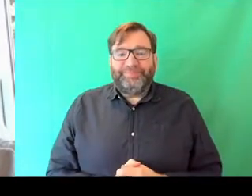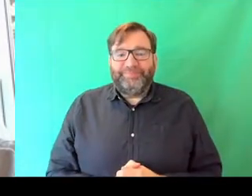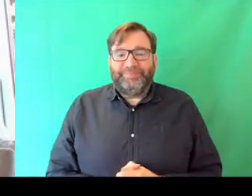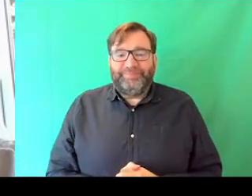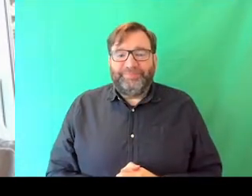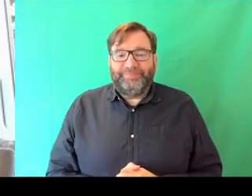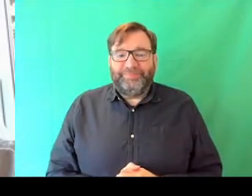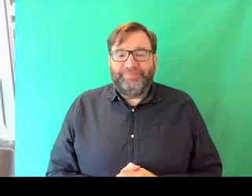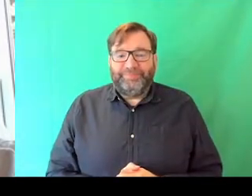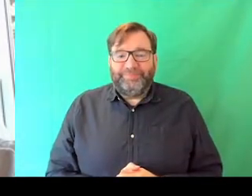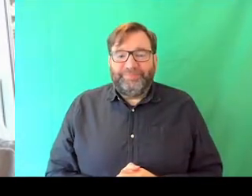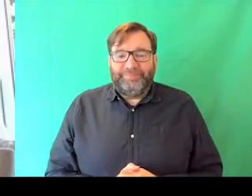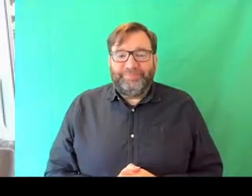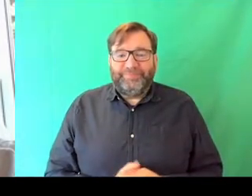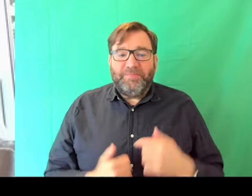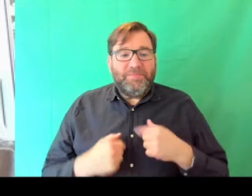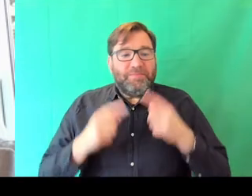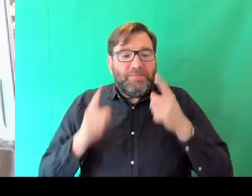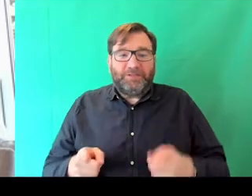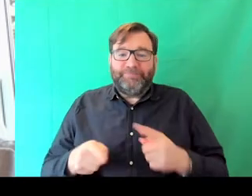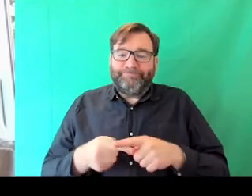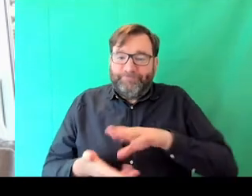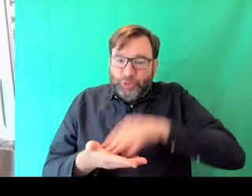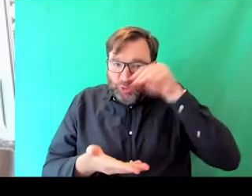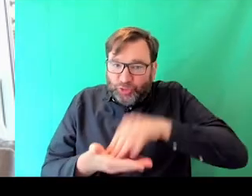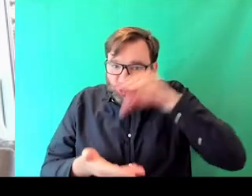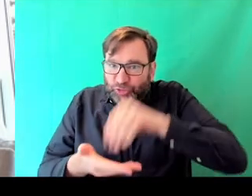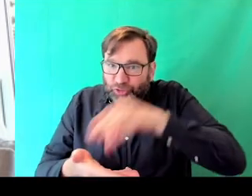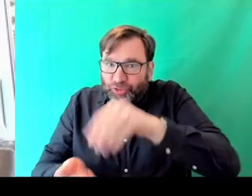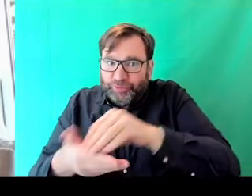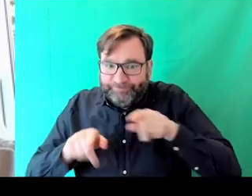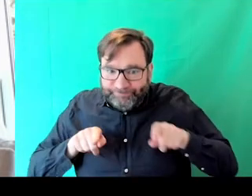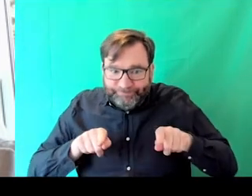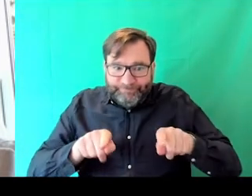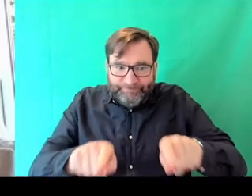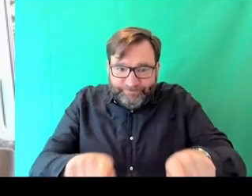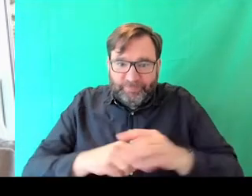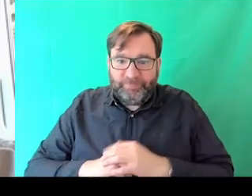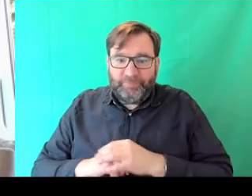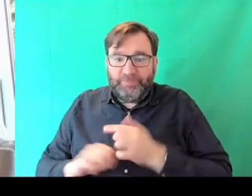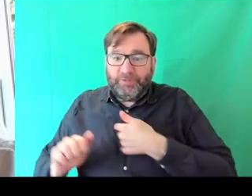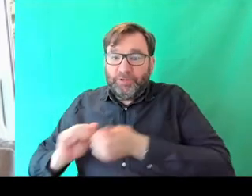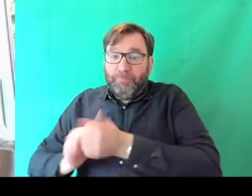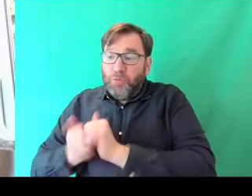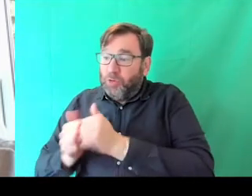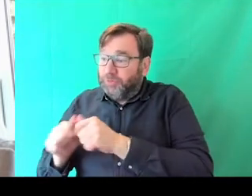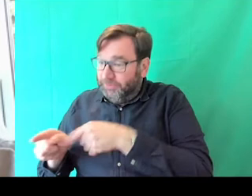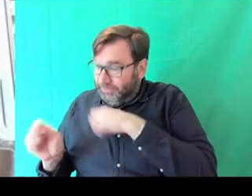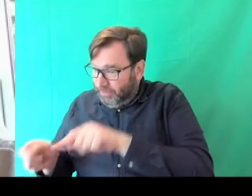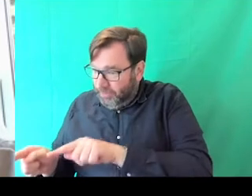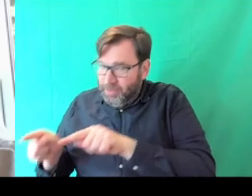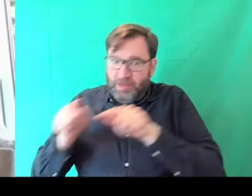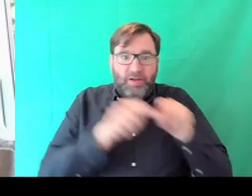world. In particular, I think the perseverance and determination that's needed to be a top athlete, and the ability to